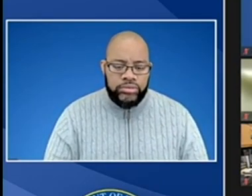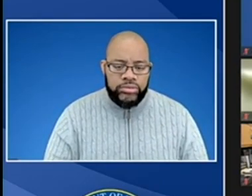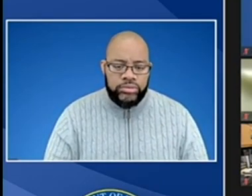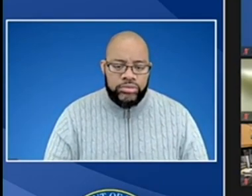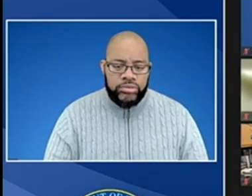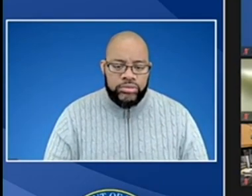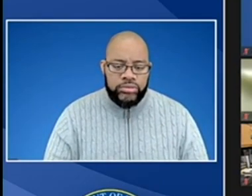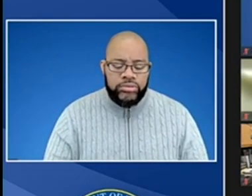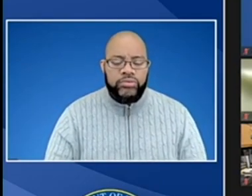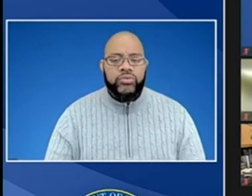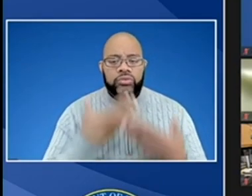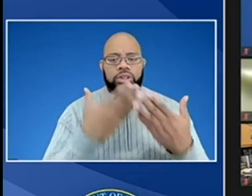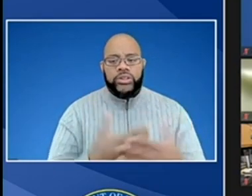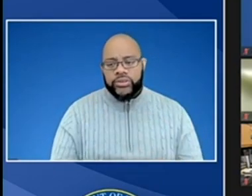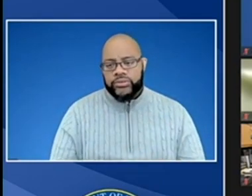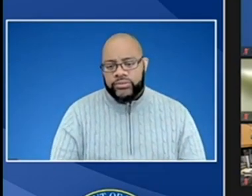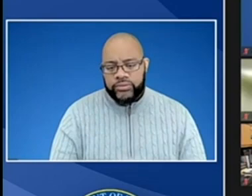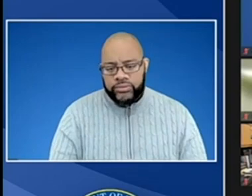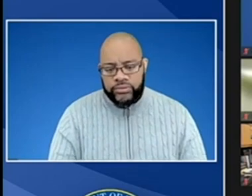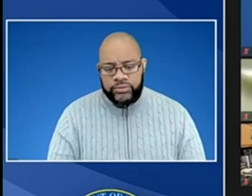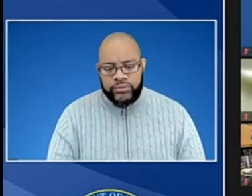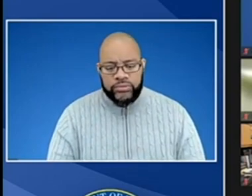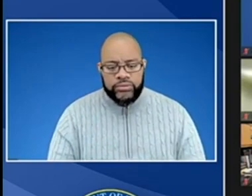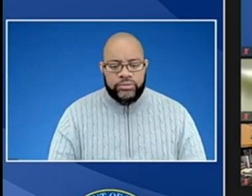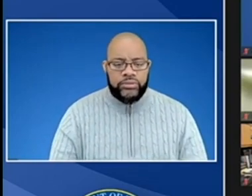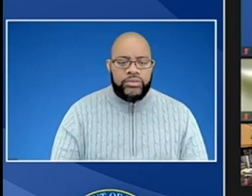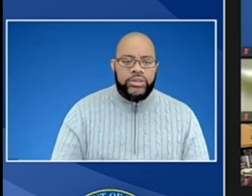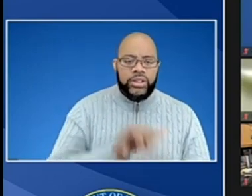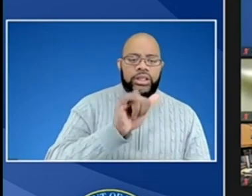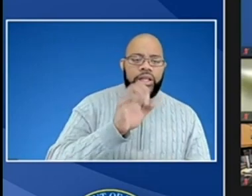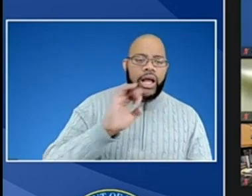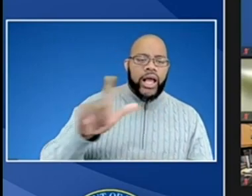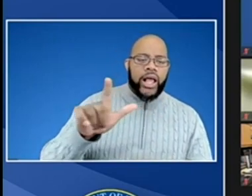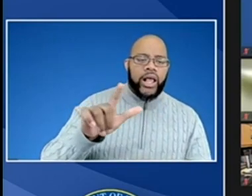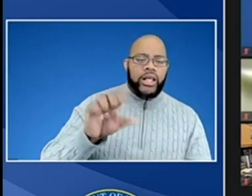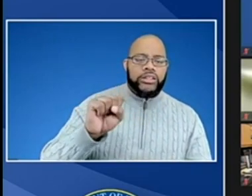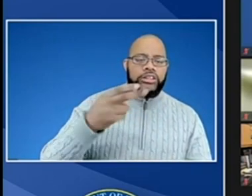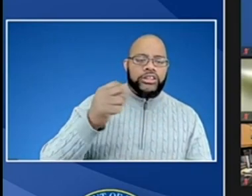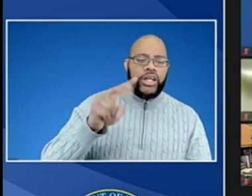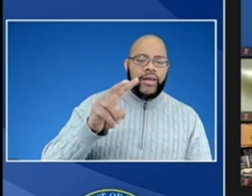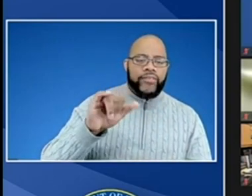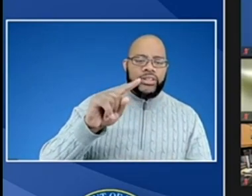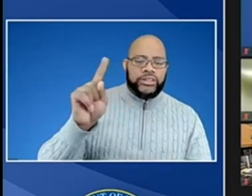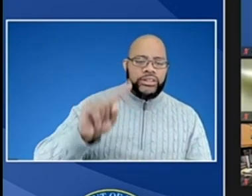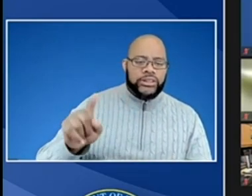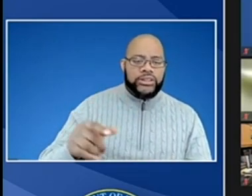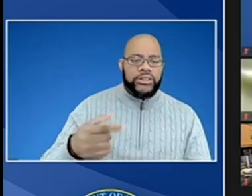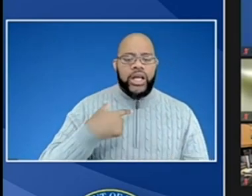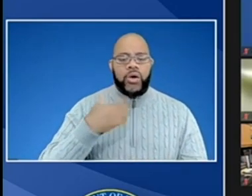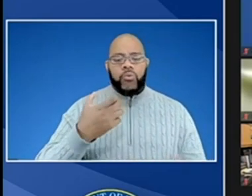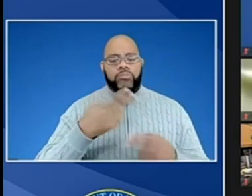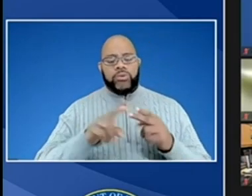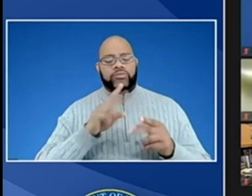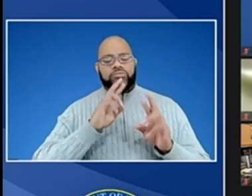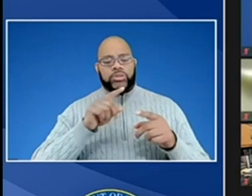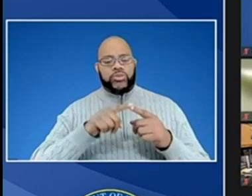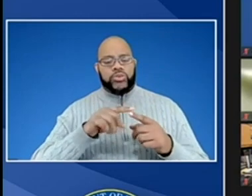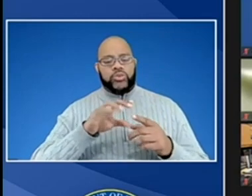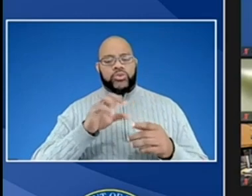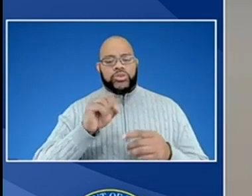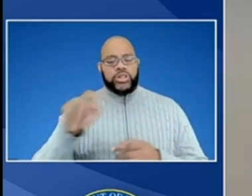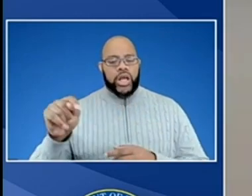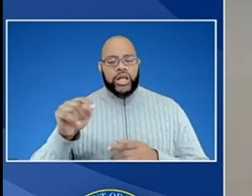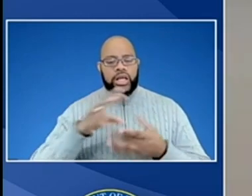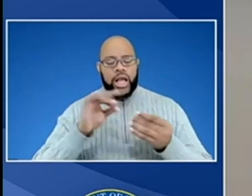Okay, thank you. Yael Shavitz, State AGs. Thank you. I just want to briefly respond to Scott's comments